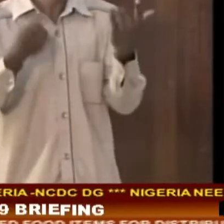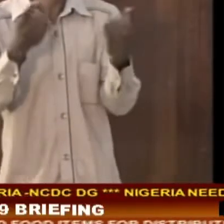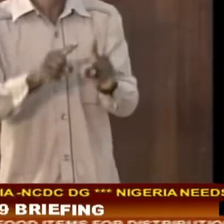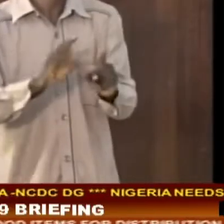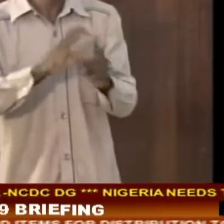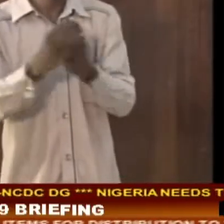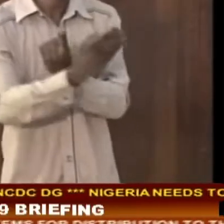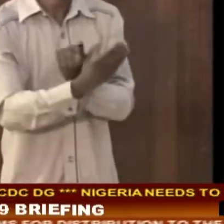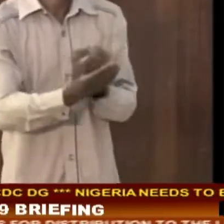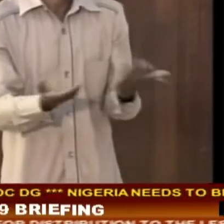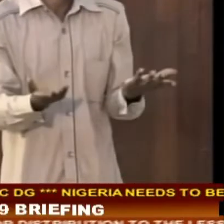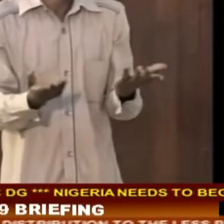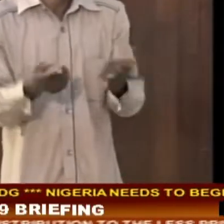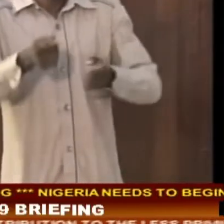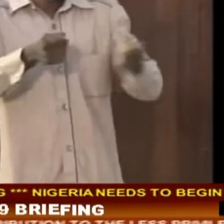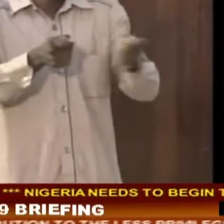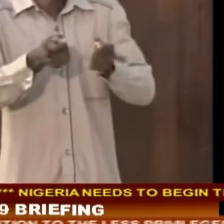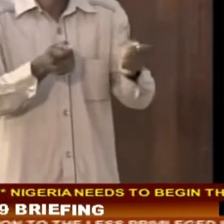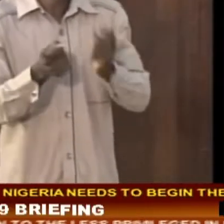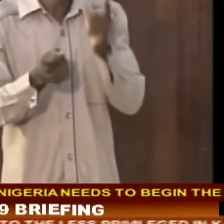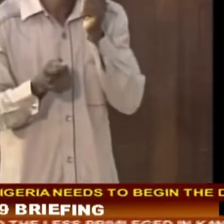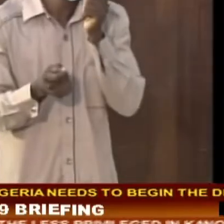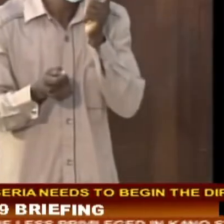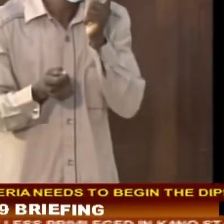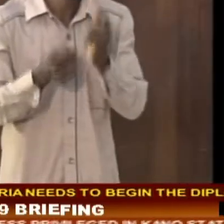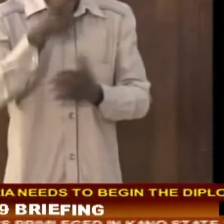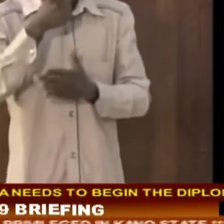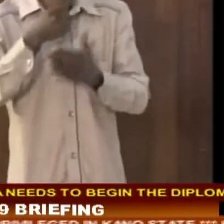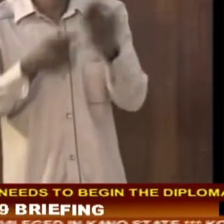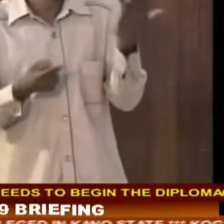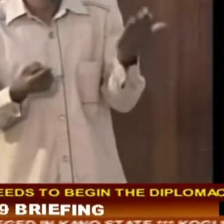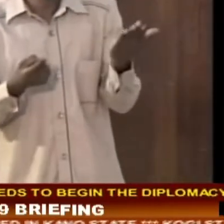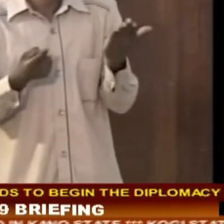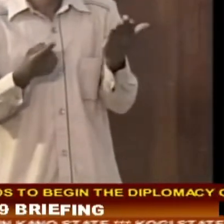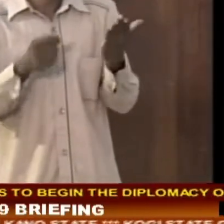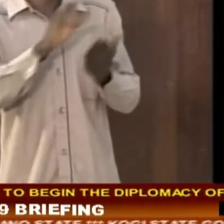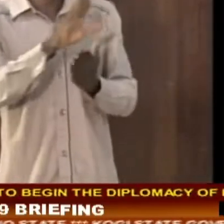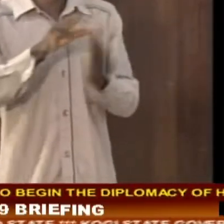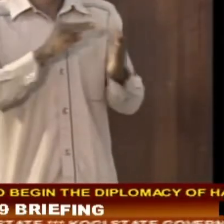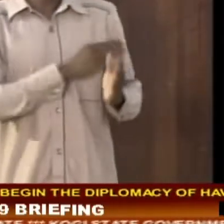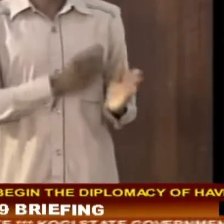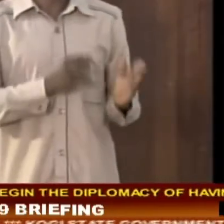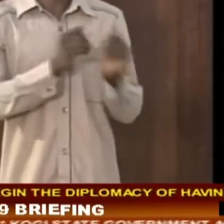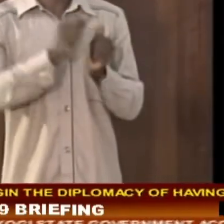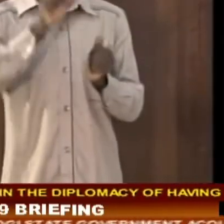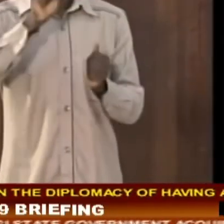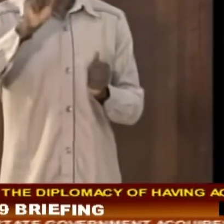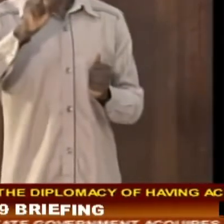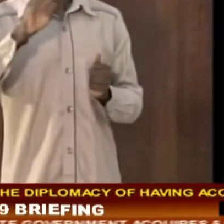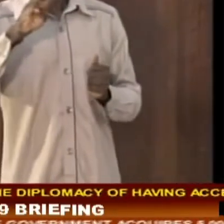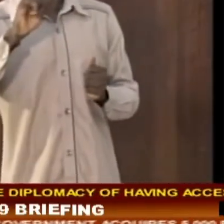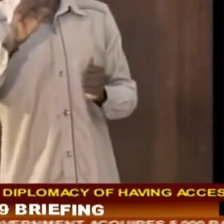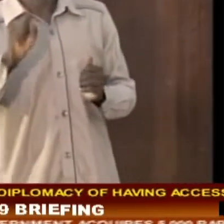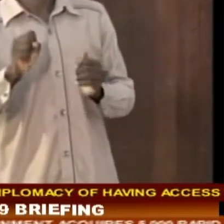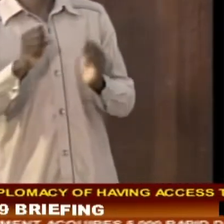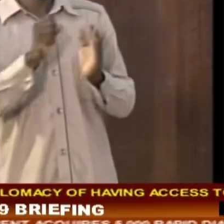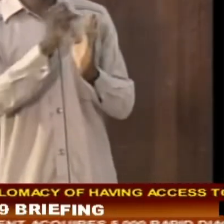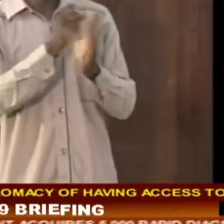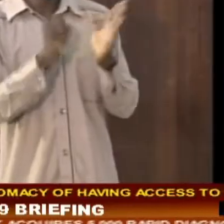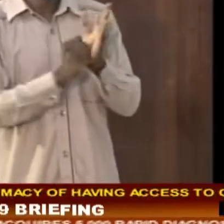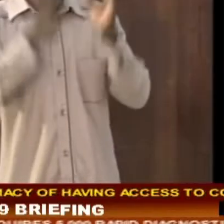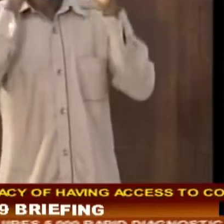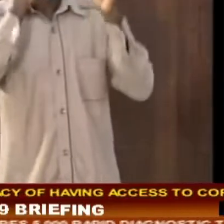who control these schools what role did your ministry through EK and subek at the state level play either to the success or